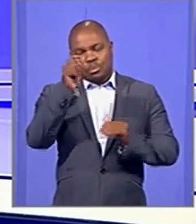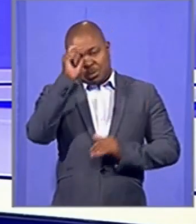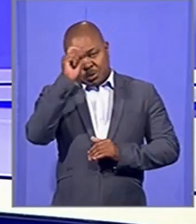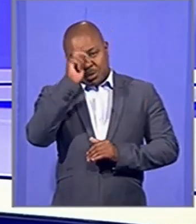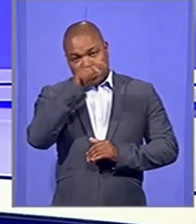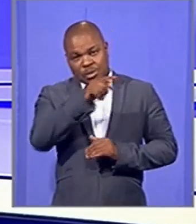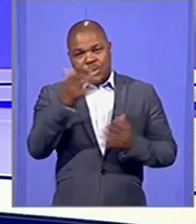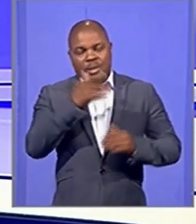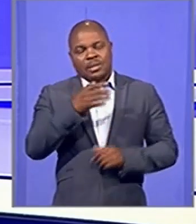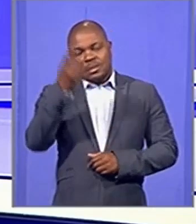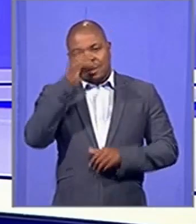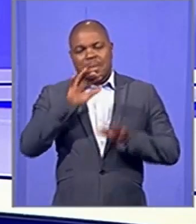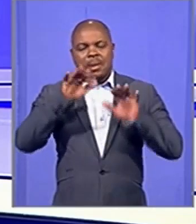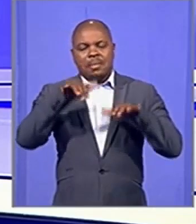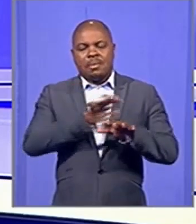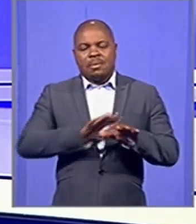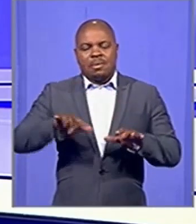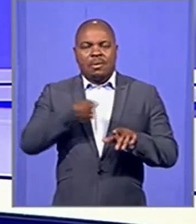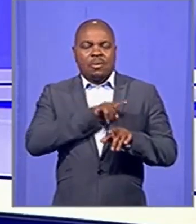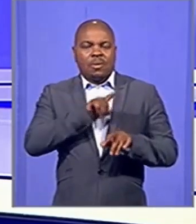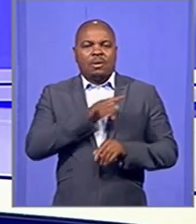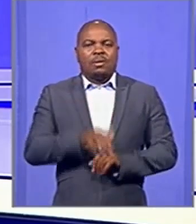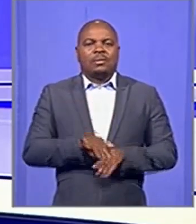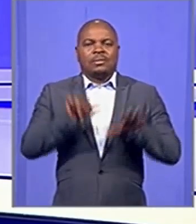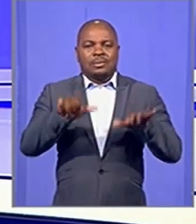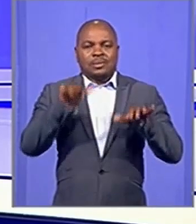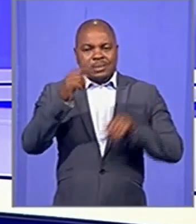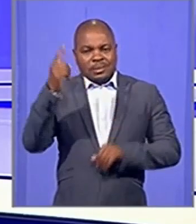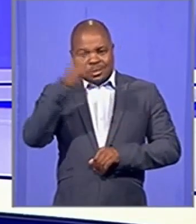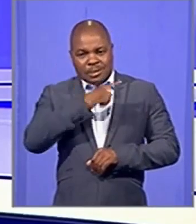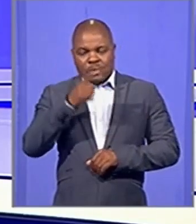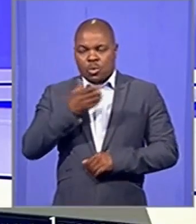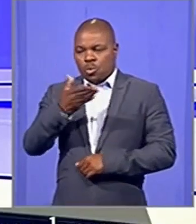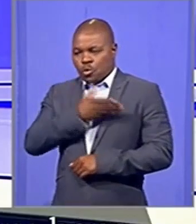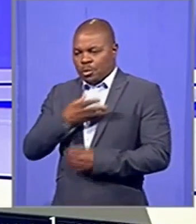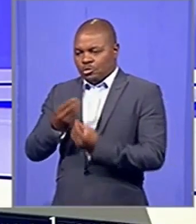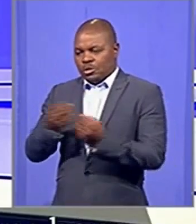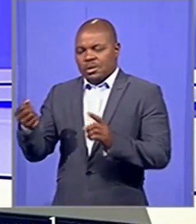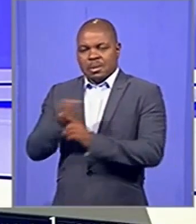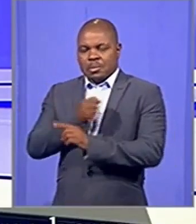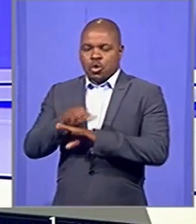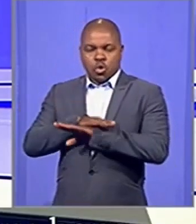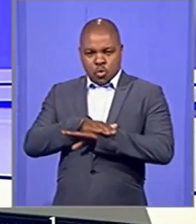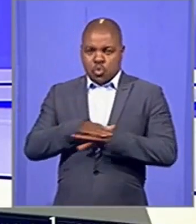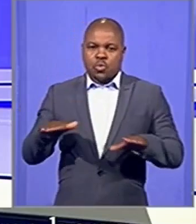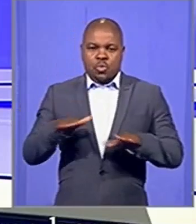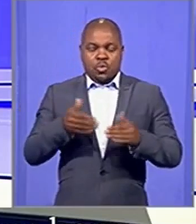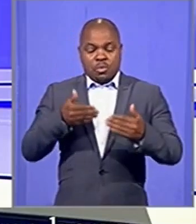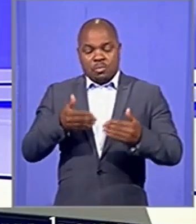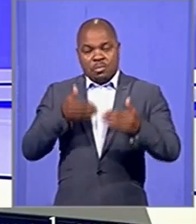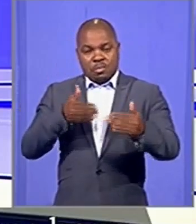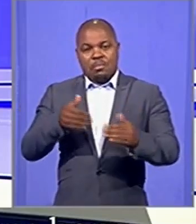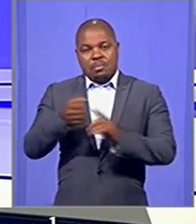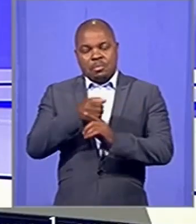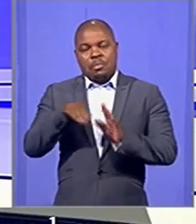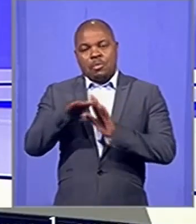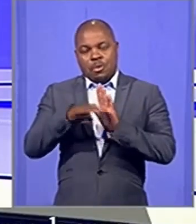le bopong la Durban nakong ya ho kgakolwa ha letsholo la matsatsi a 16 a ntwa e kgahlano le tlhekefetso ya bana le